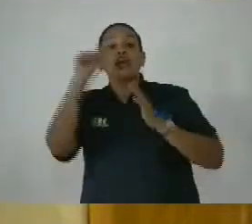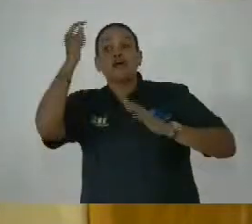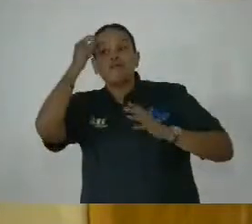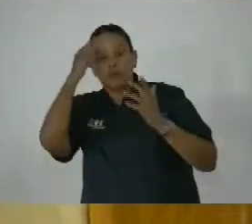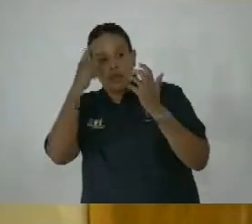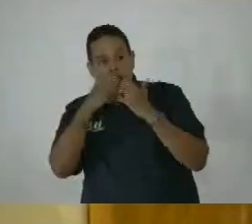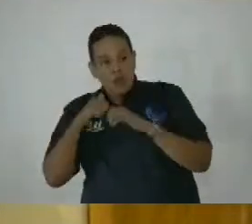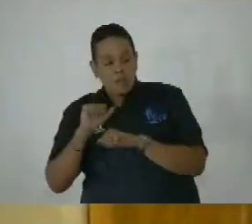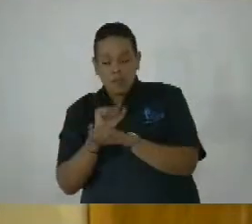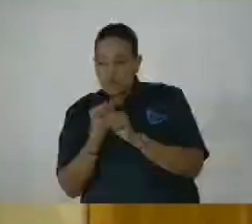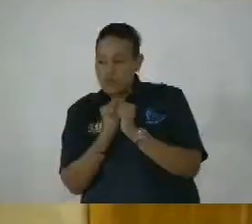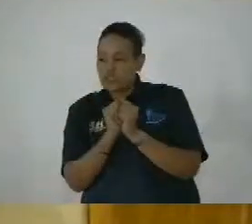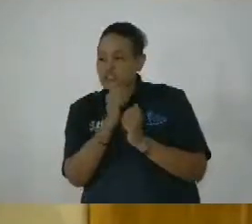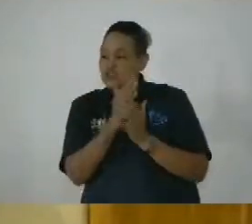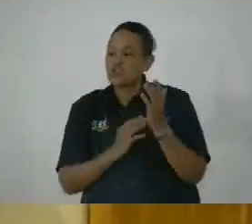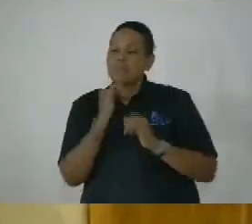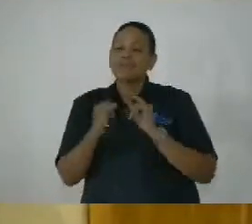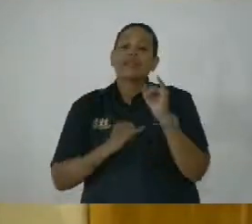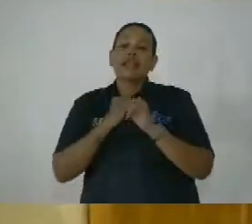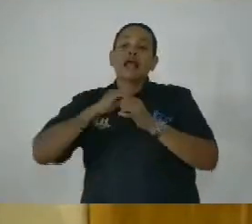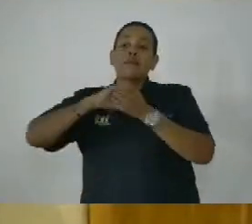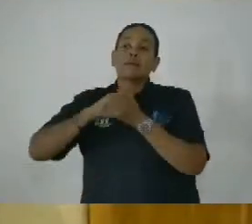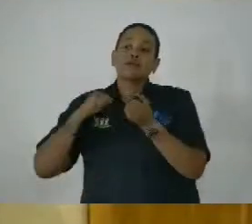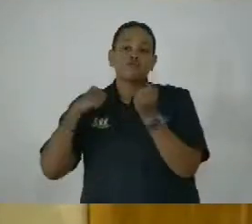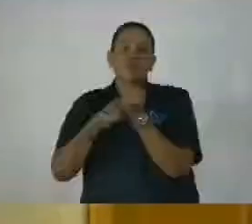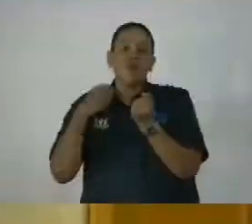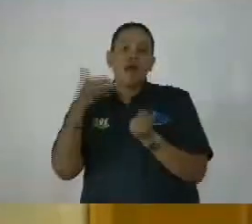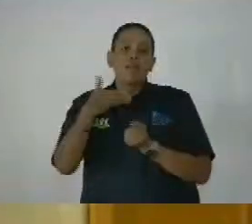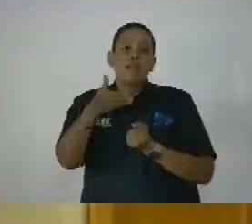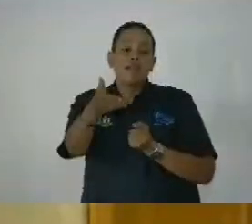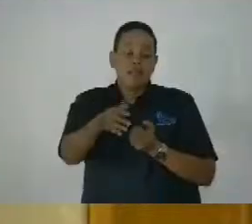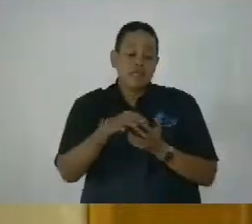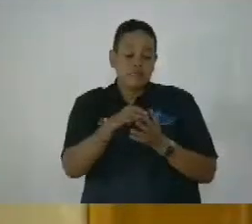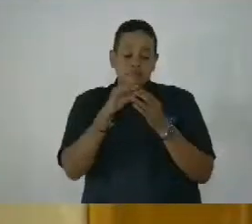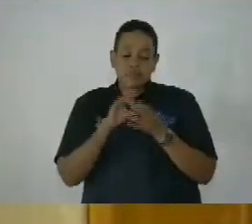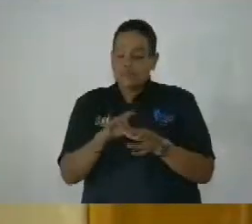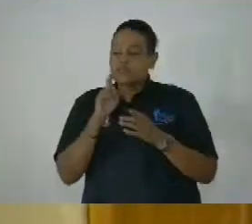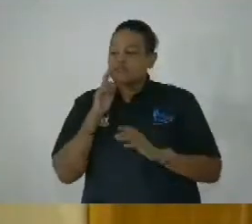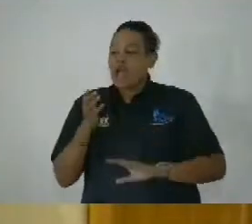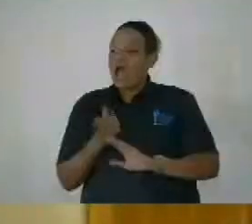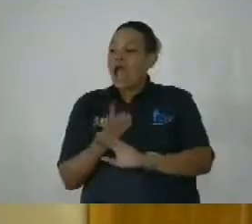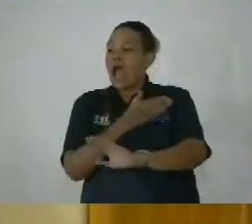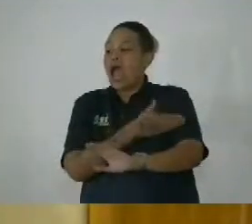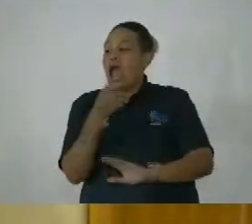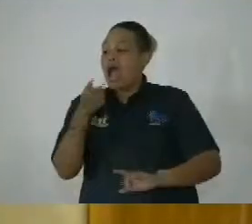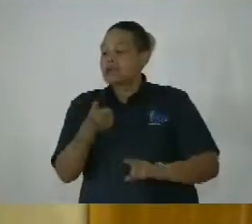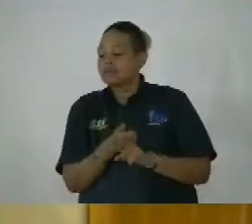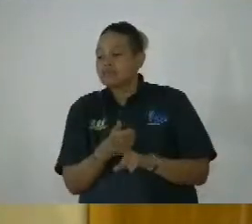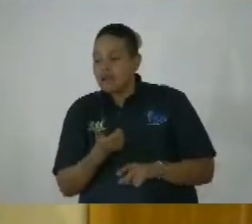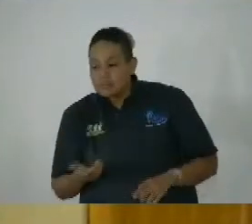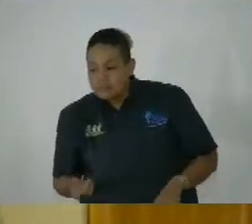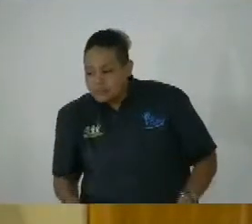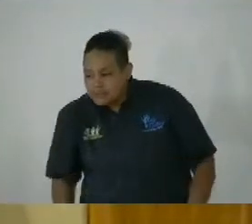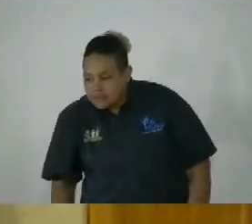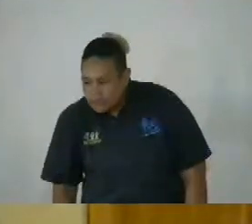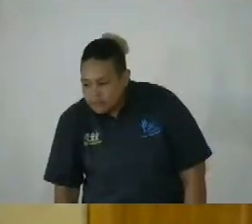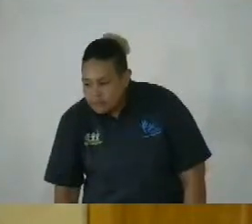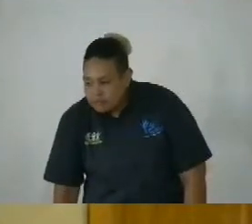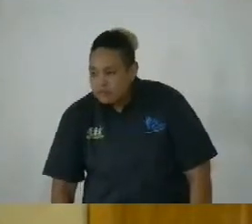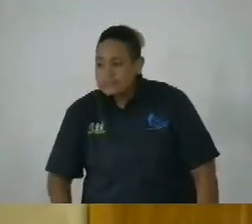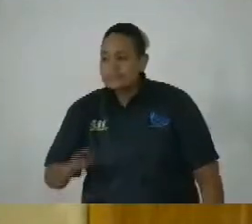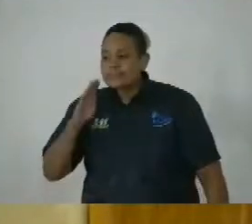I would say some of our international partners have been cooperating, especially in the areas of advanced free. Now,